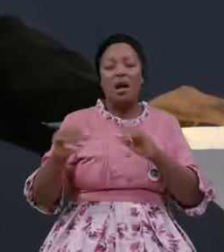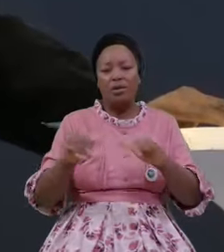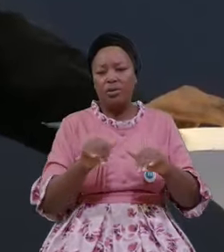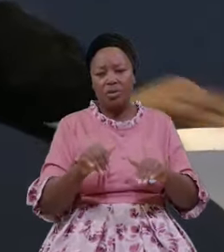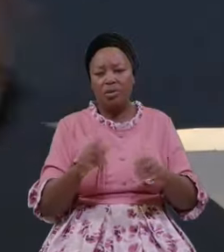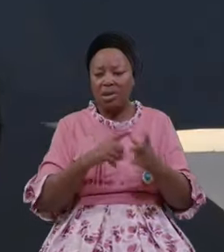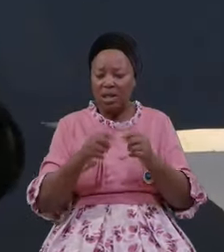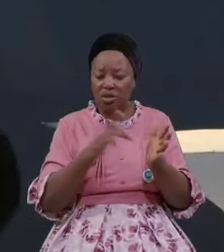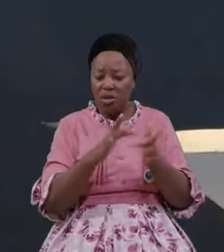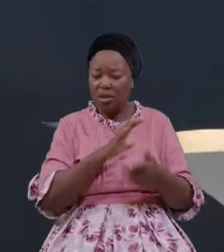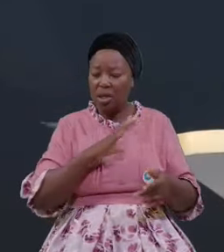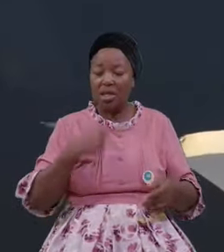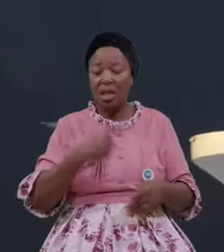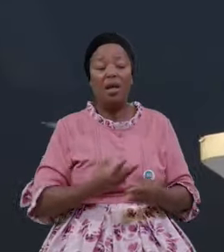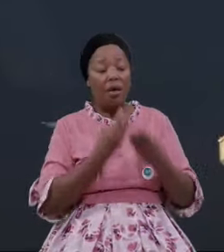sheep.